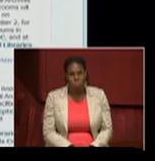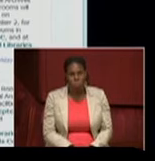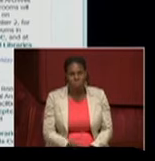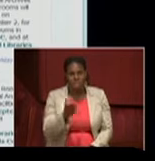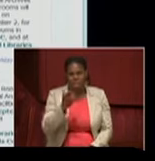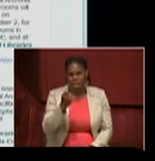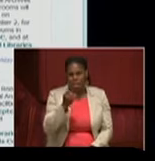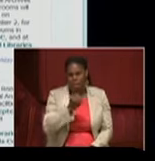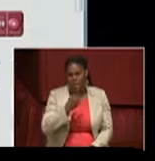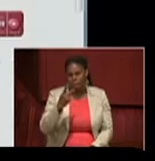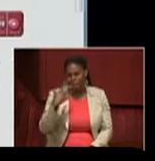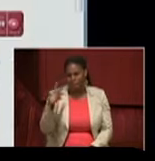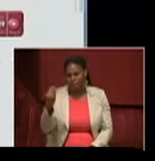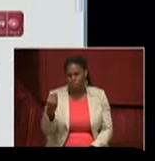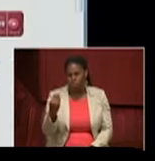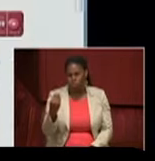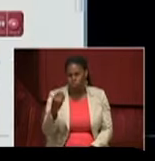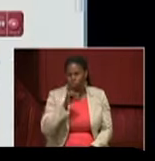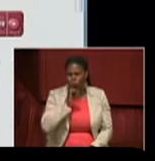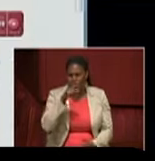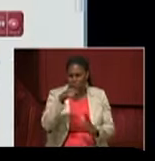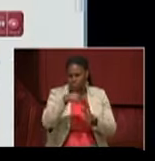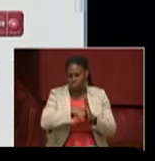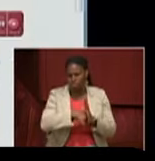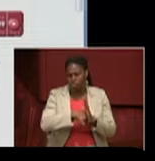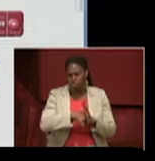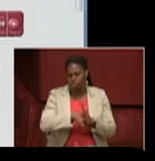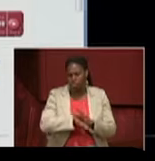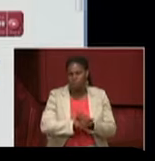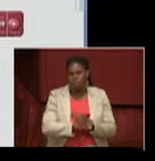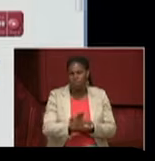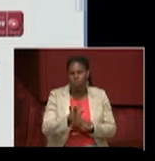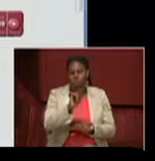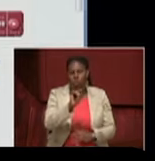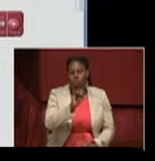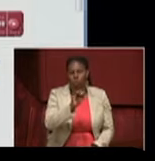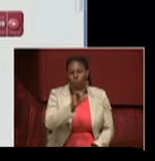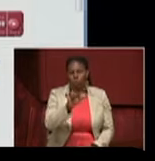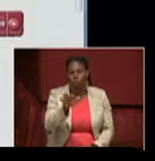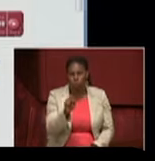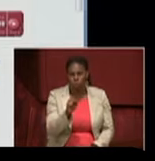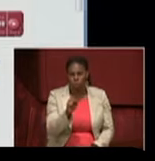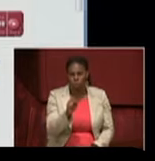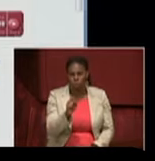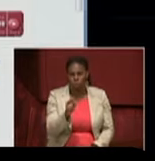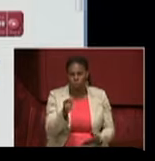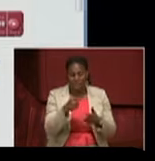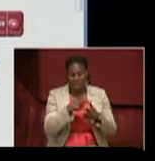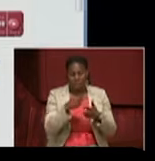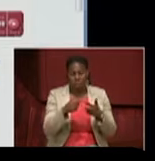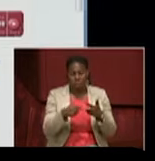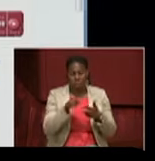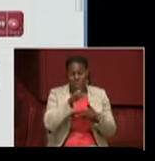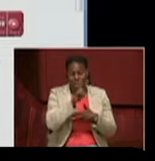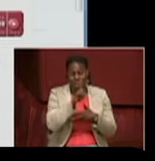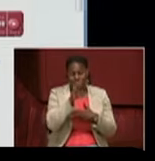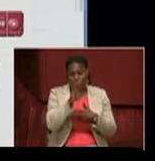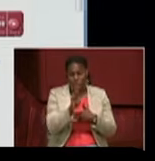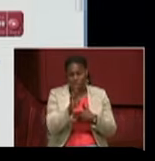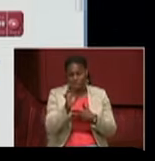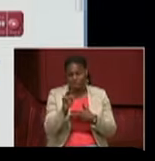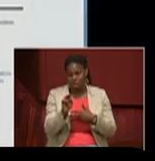were kind of deep into this one. Tools for genealogists. Free databases at the National